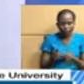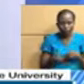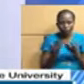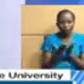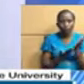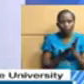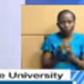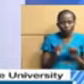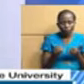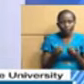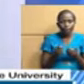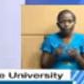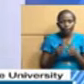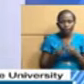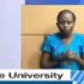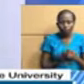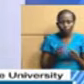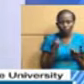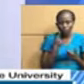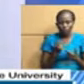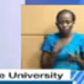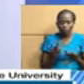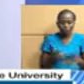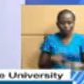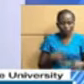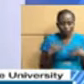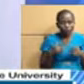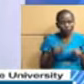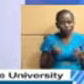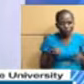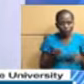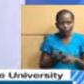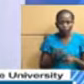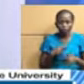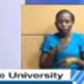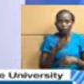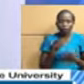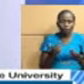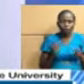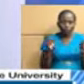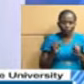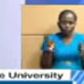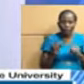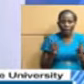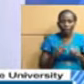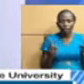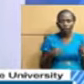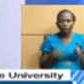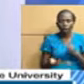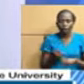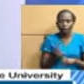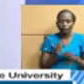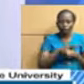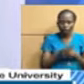to fix or to get you feeling well and not falling into being sick like now. Not getting COVID is one